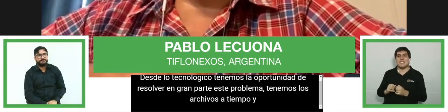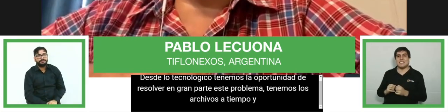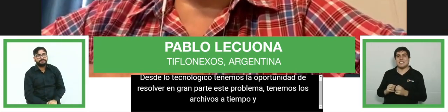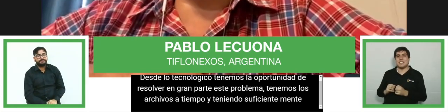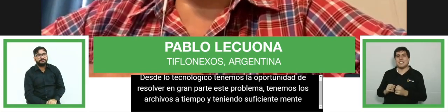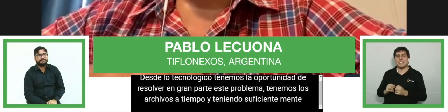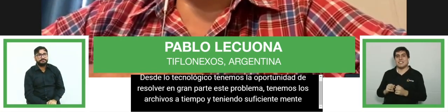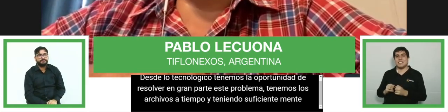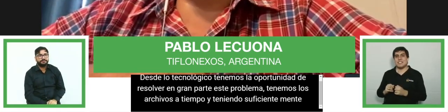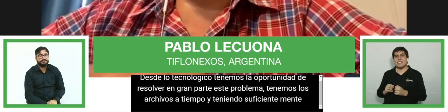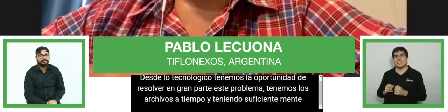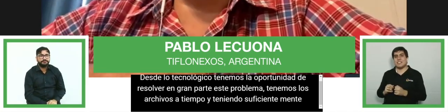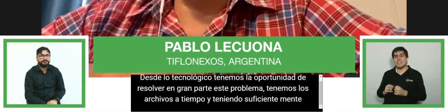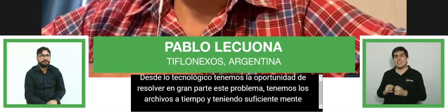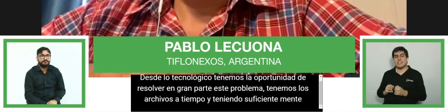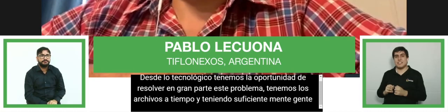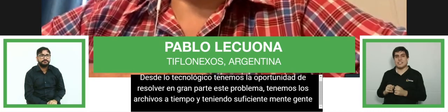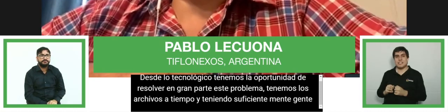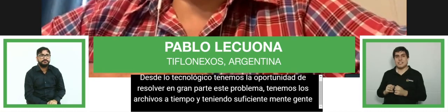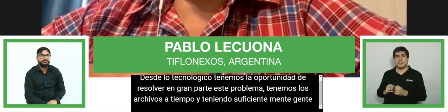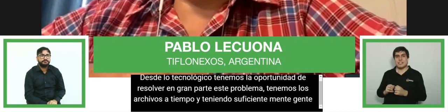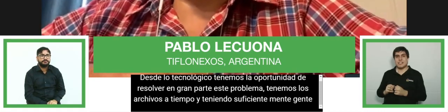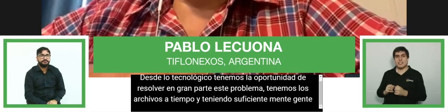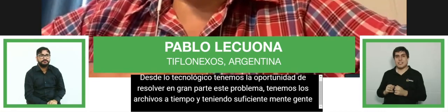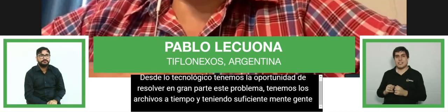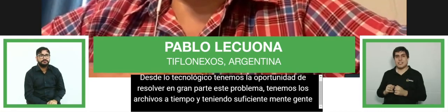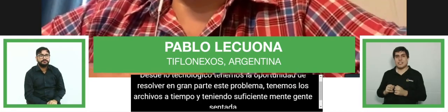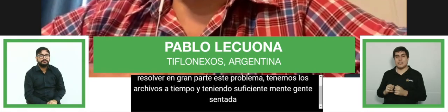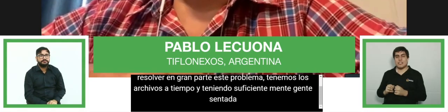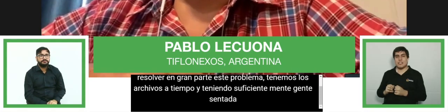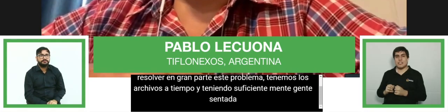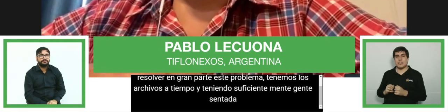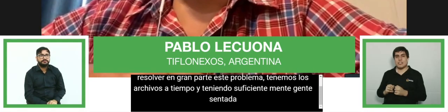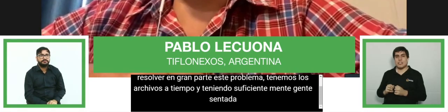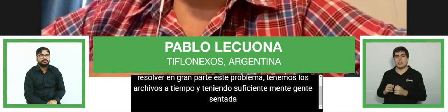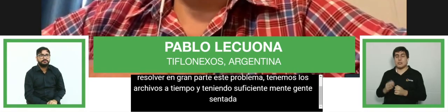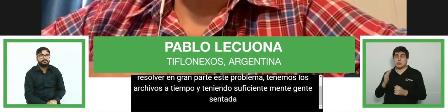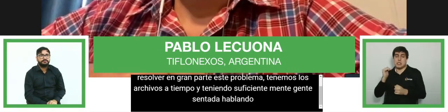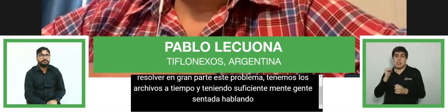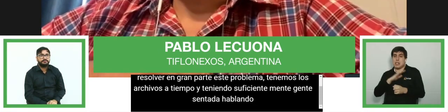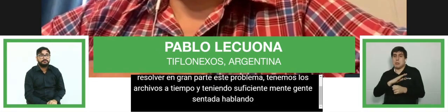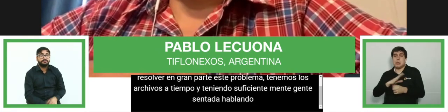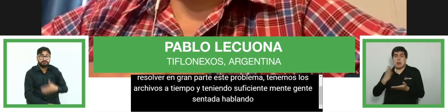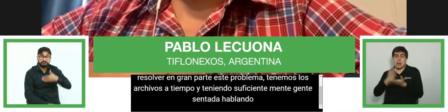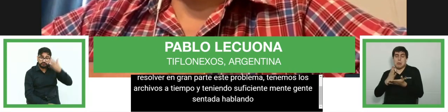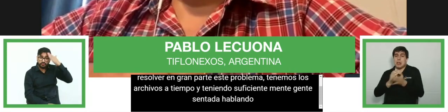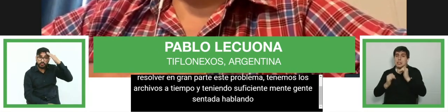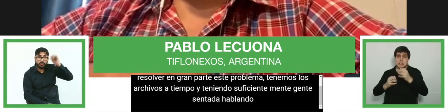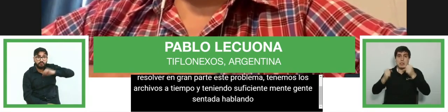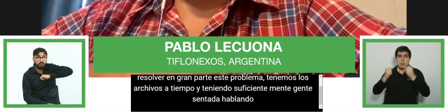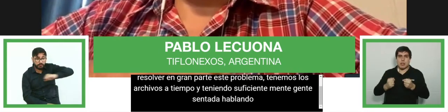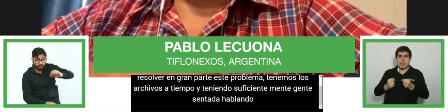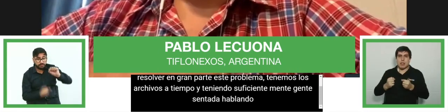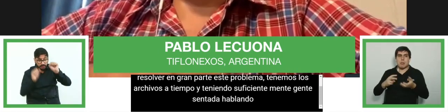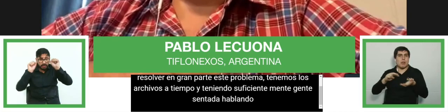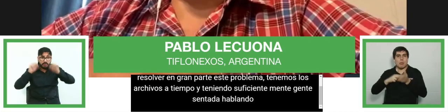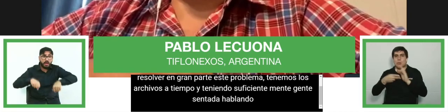this material can be easily get in the schools. But what is the main problem? Public